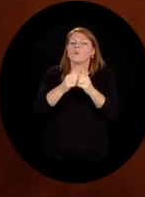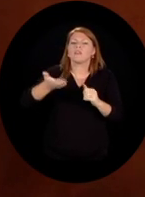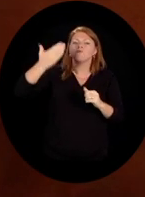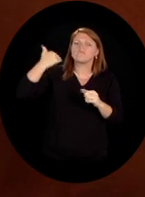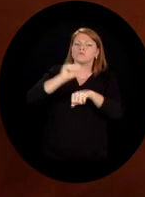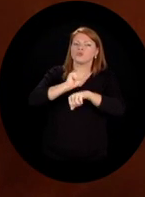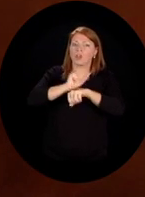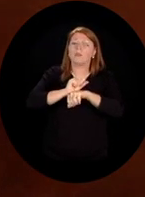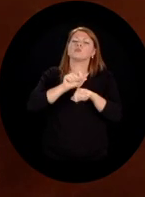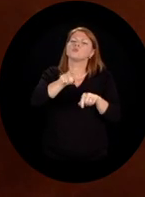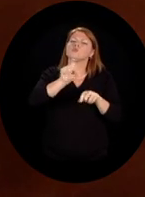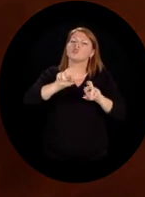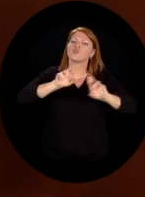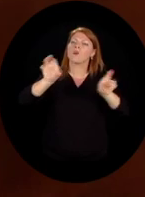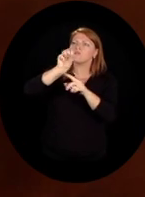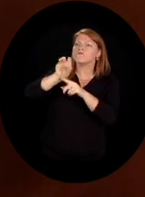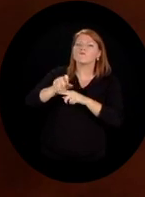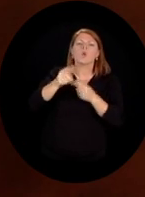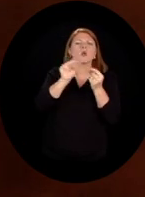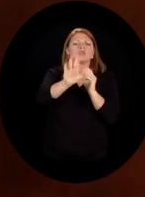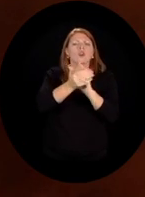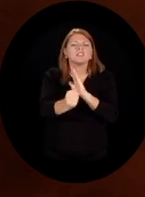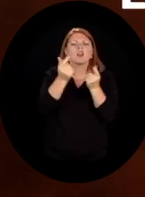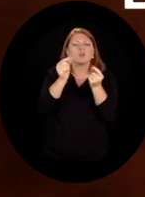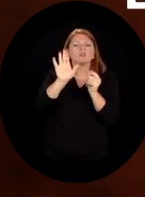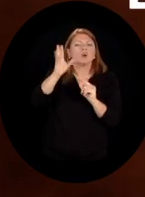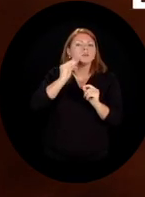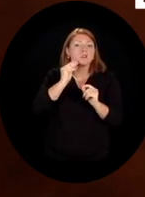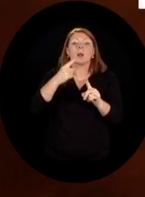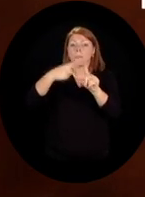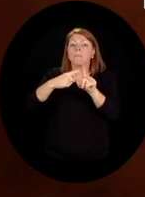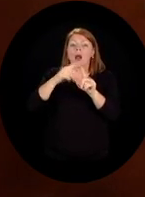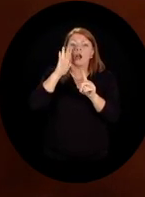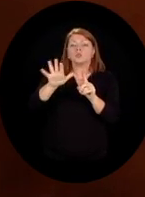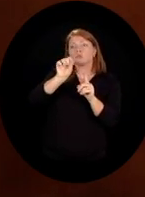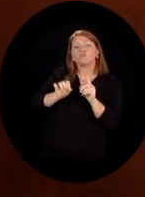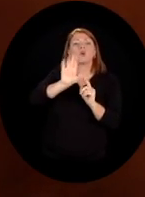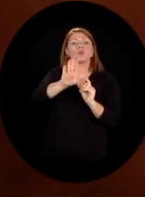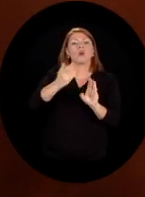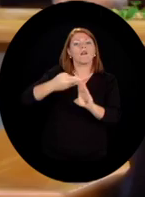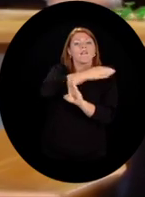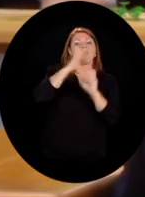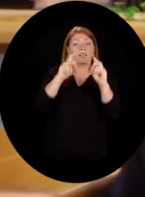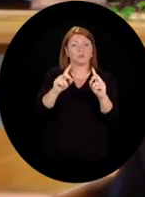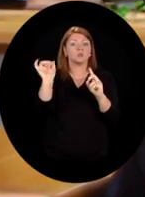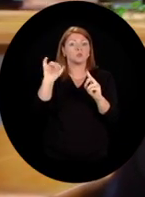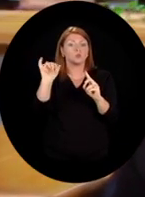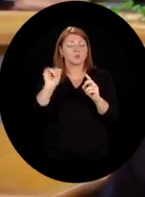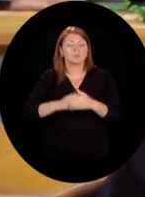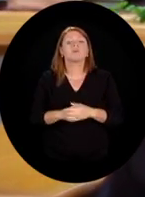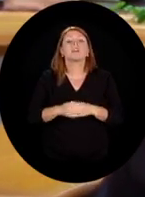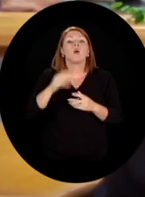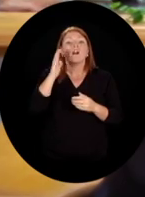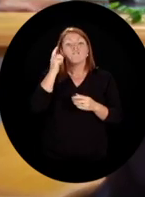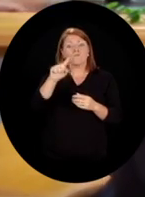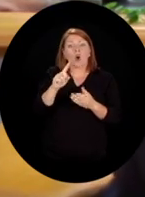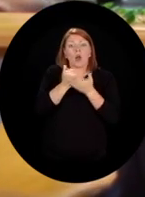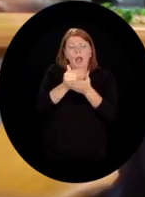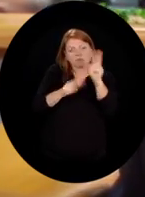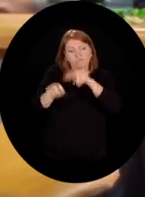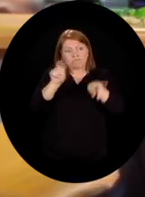Be ready to list your skills and experience. Your education will also be taken into account. To help determine eligibility